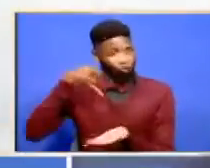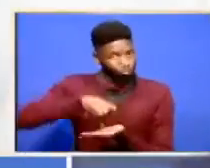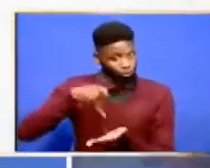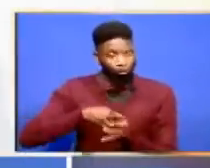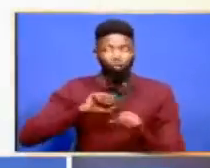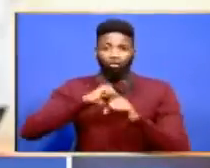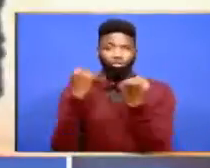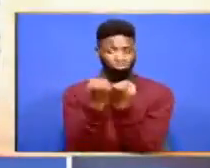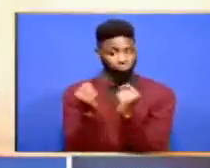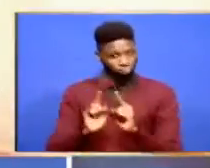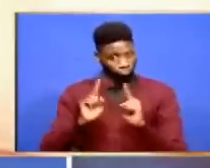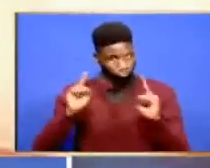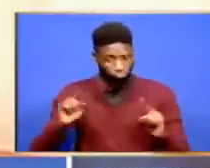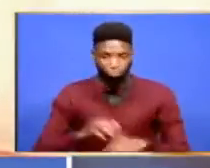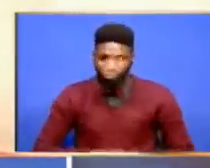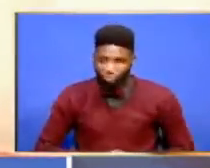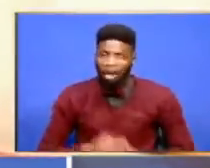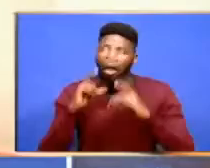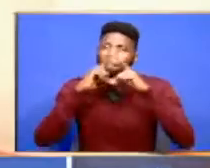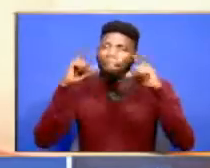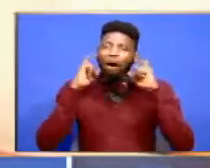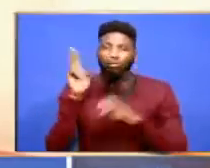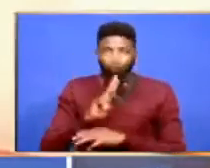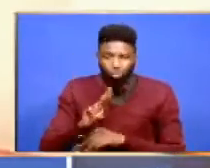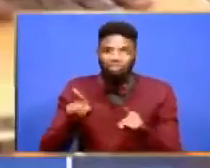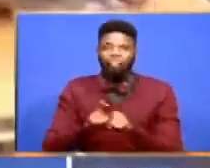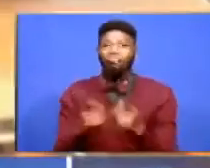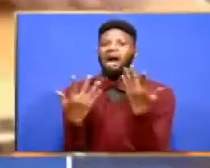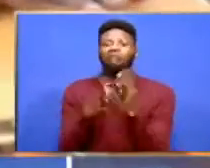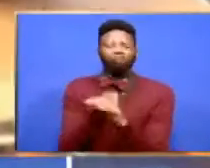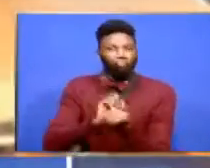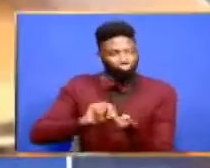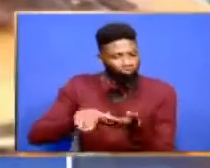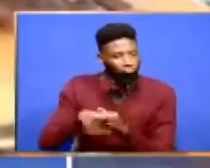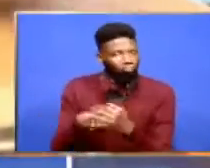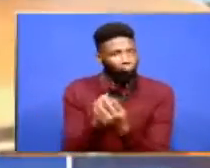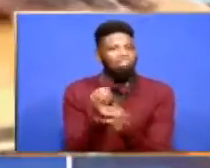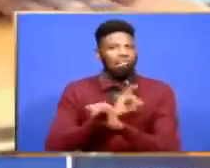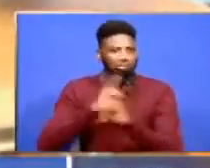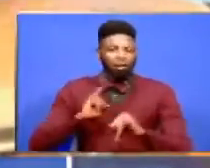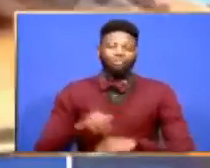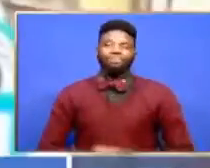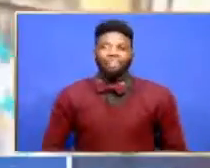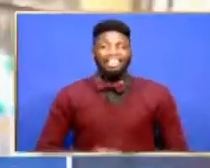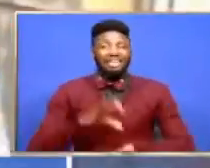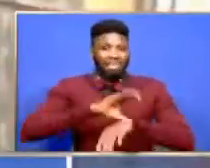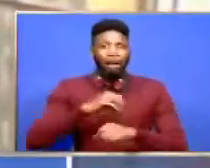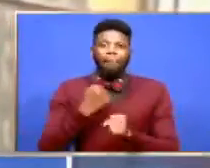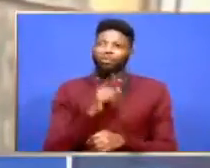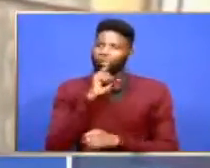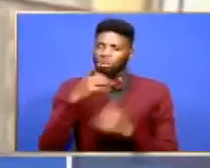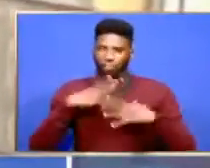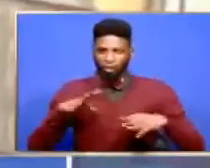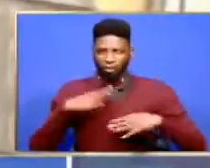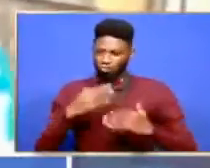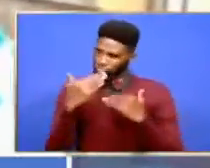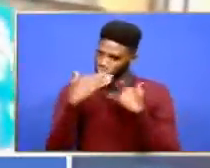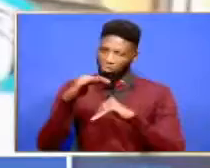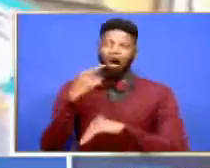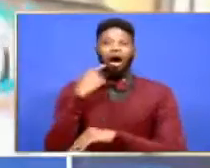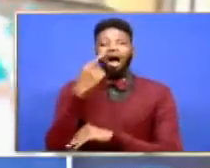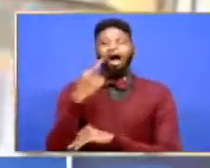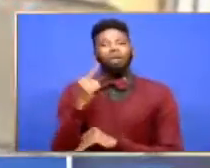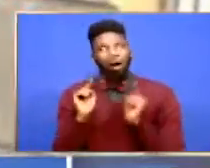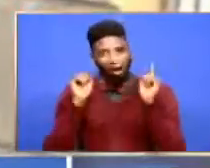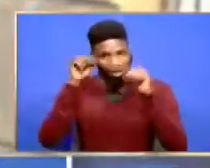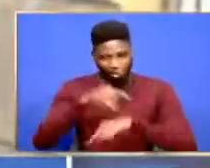distancing and wearing of face masks and hand sanitization. The church ensured that a total of 100 people attended the service that lasted